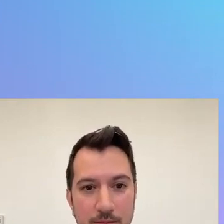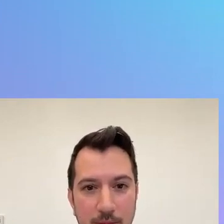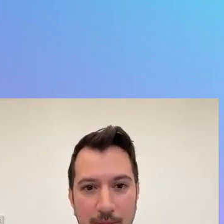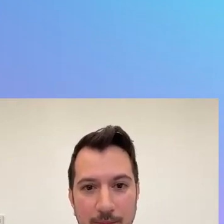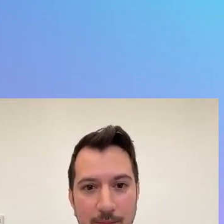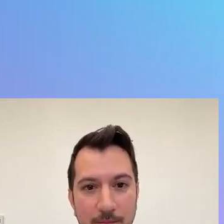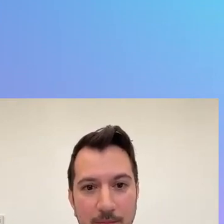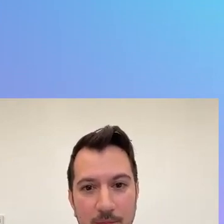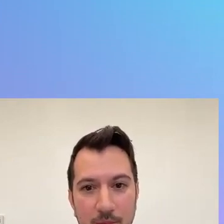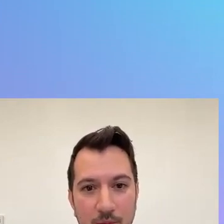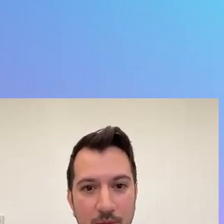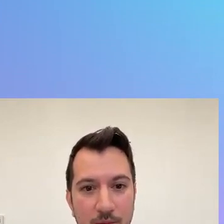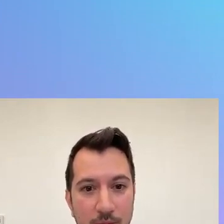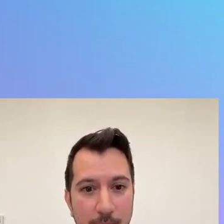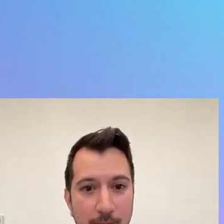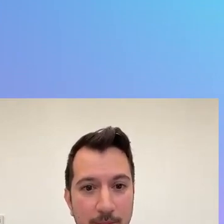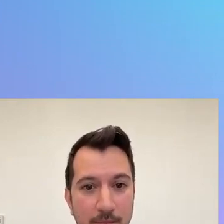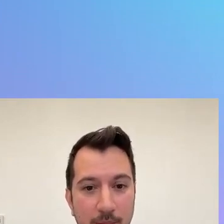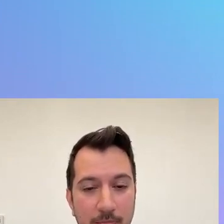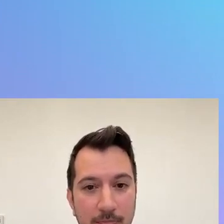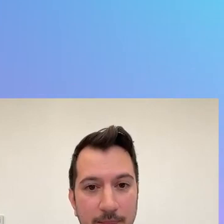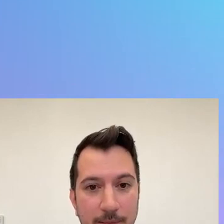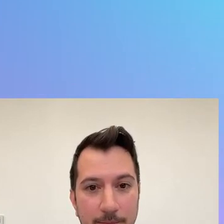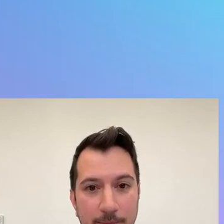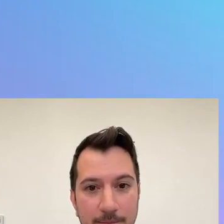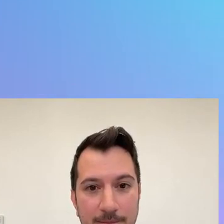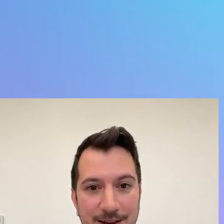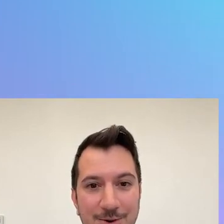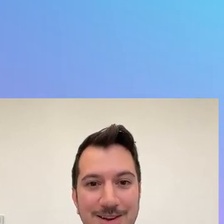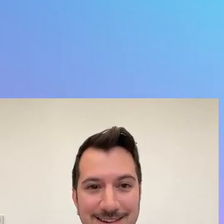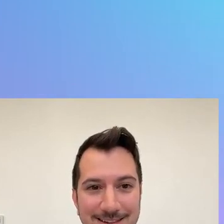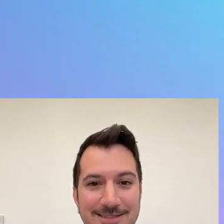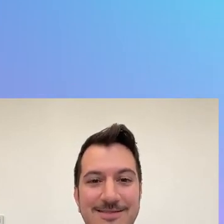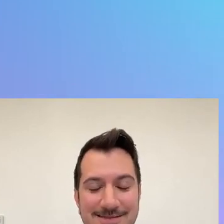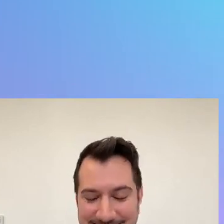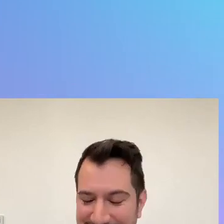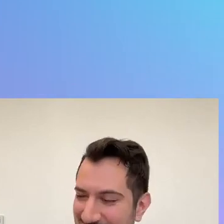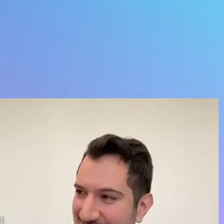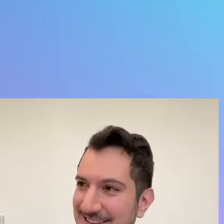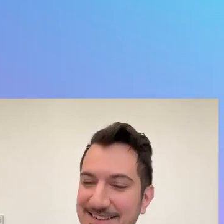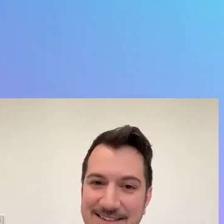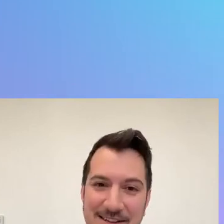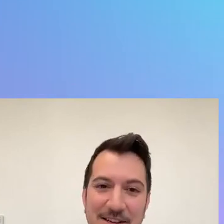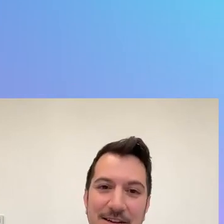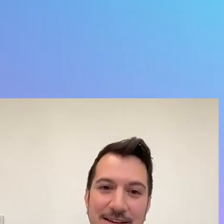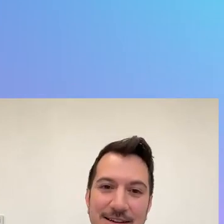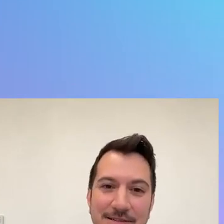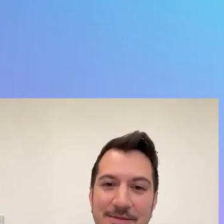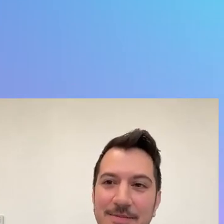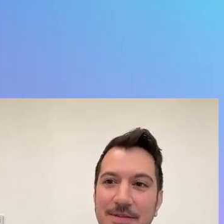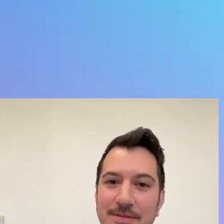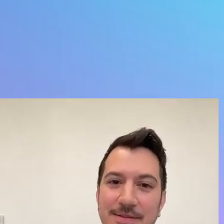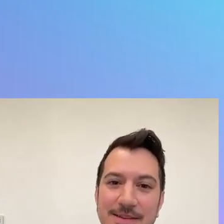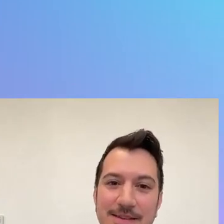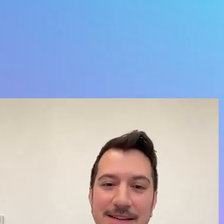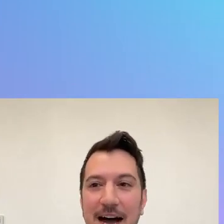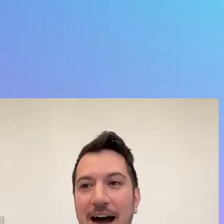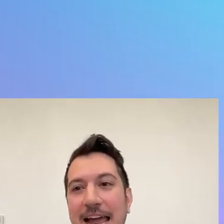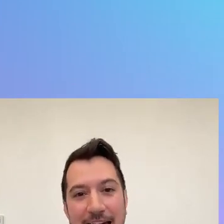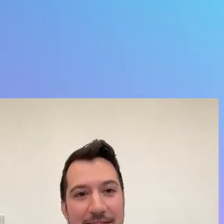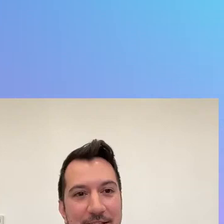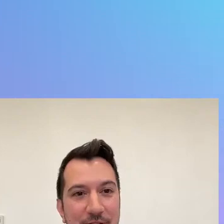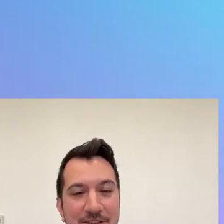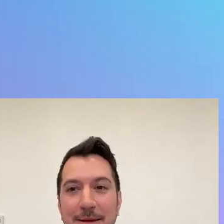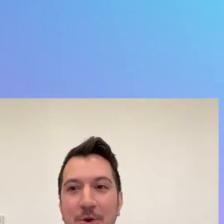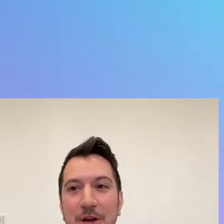color combinations that for some people seem to cause visual vibrations like red and green or some of those difficult ones?